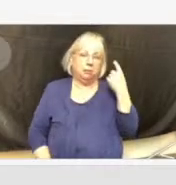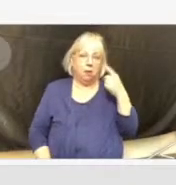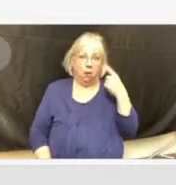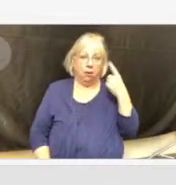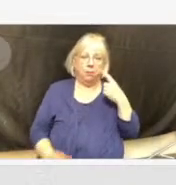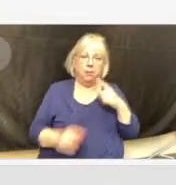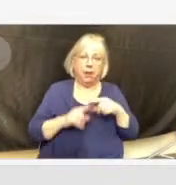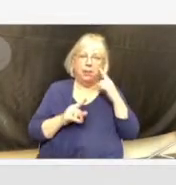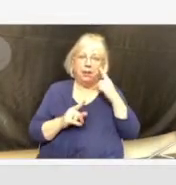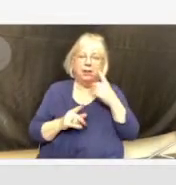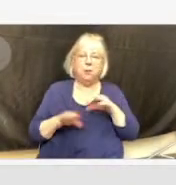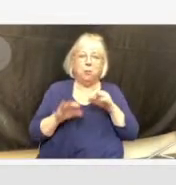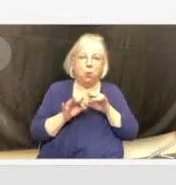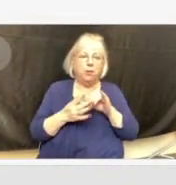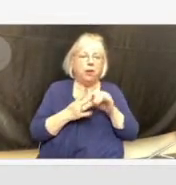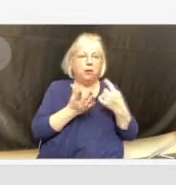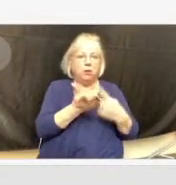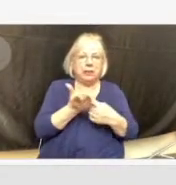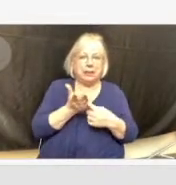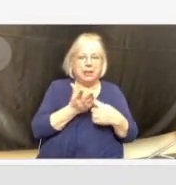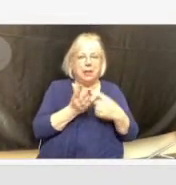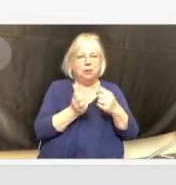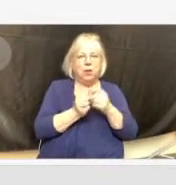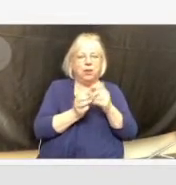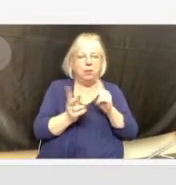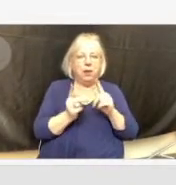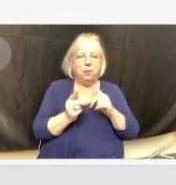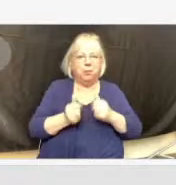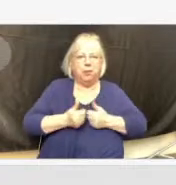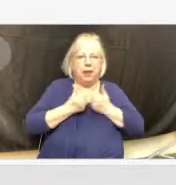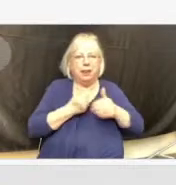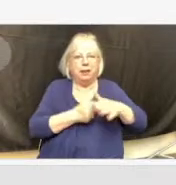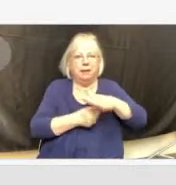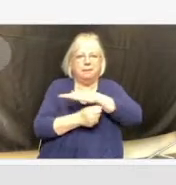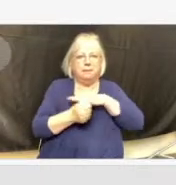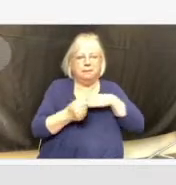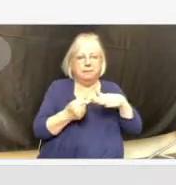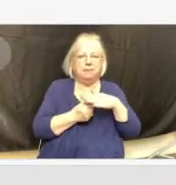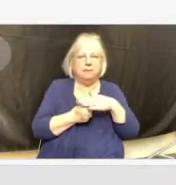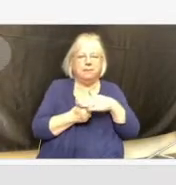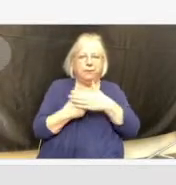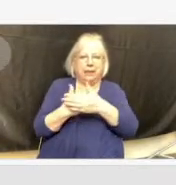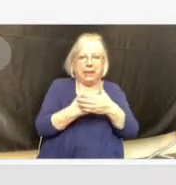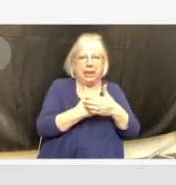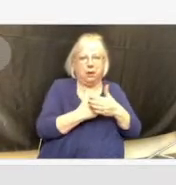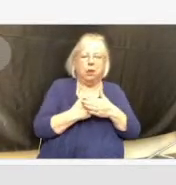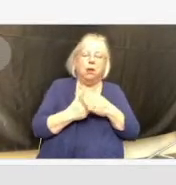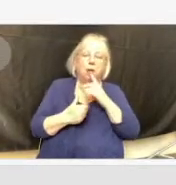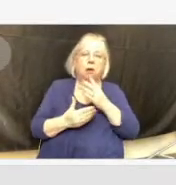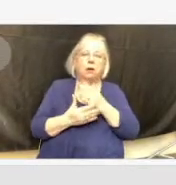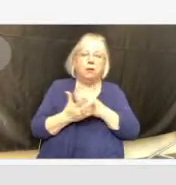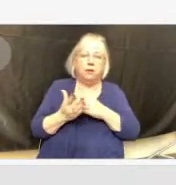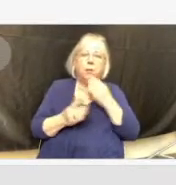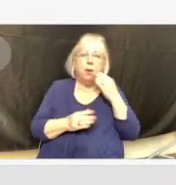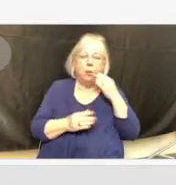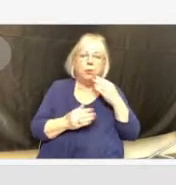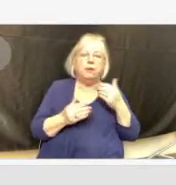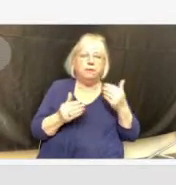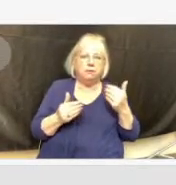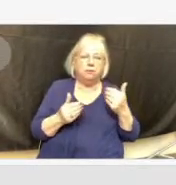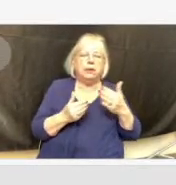do talk with those residents who are close by. There are some residential homes that are there.